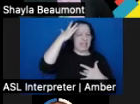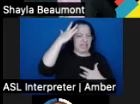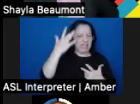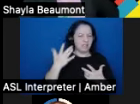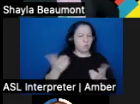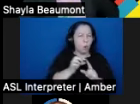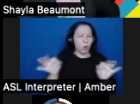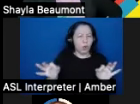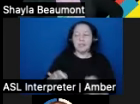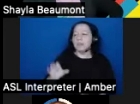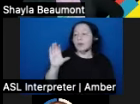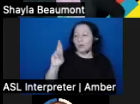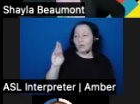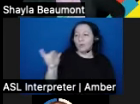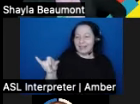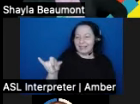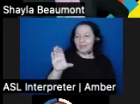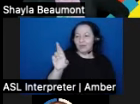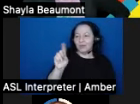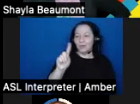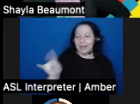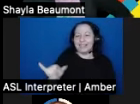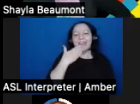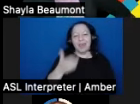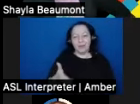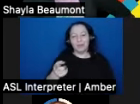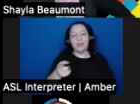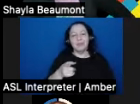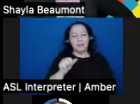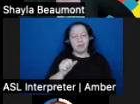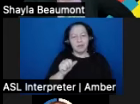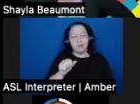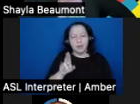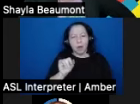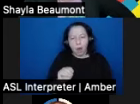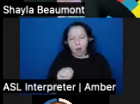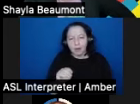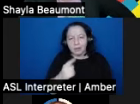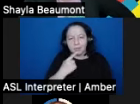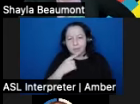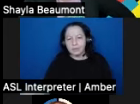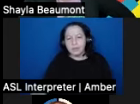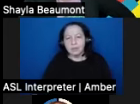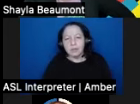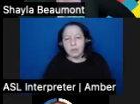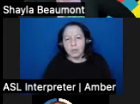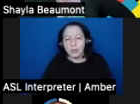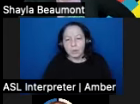Crazy. Thank you, Shiloh. Autumn mentioned Whitco. Did I say that right, Autumn? Sorry.